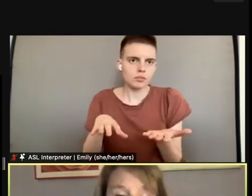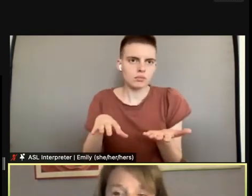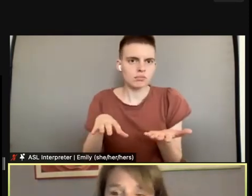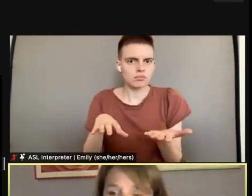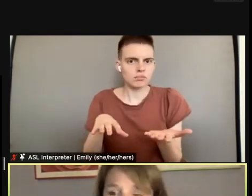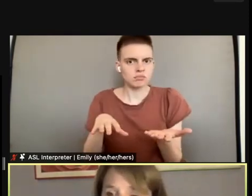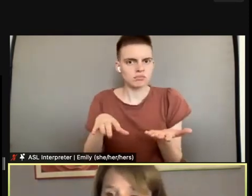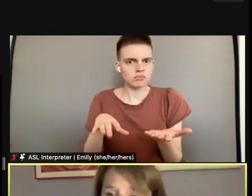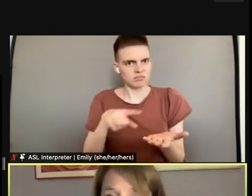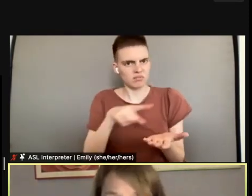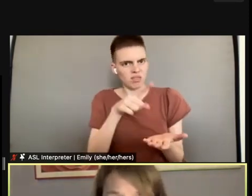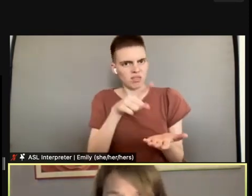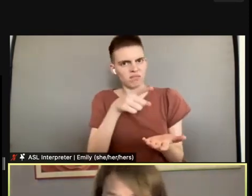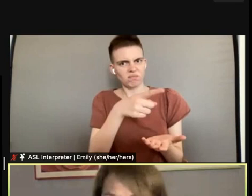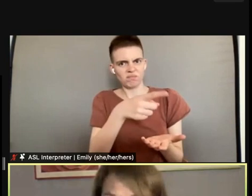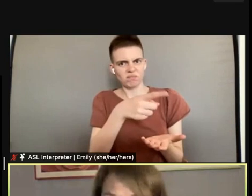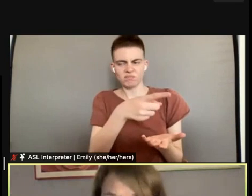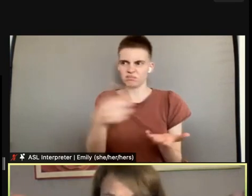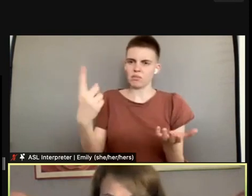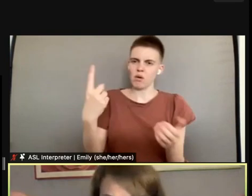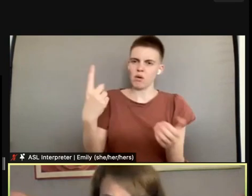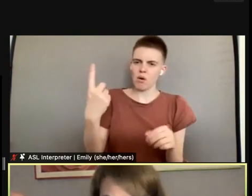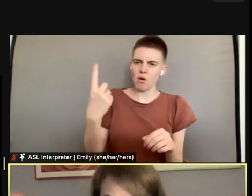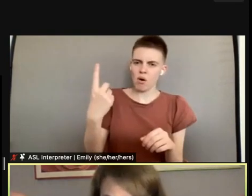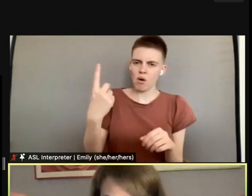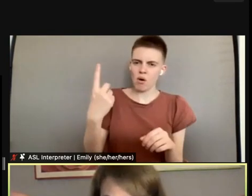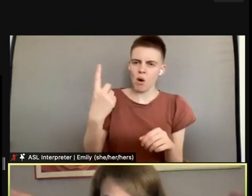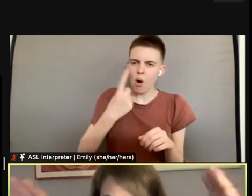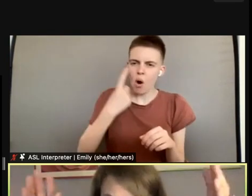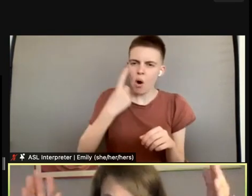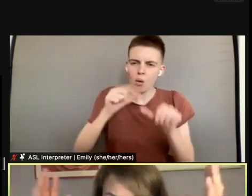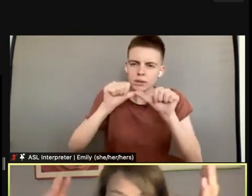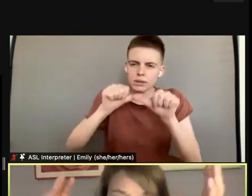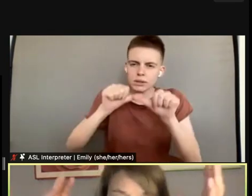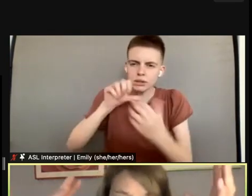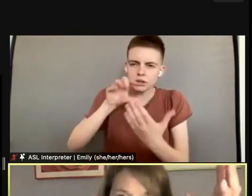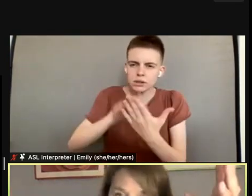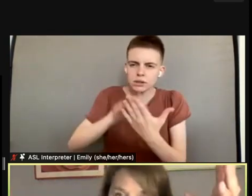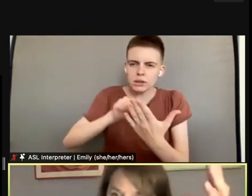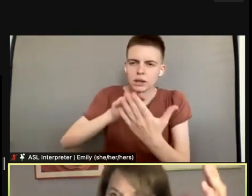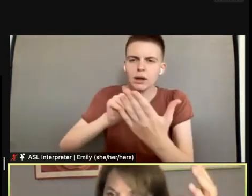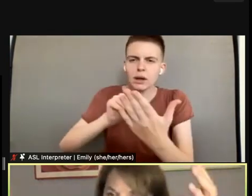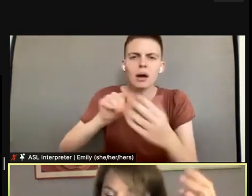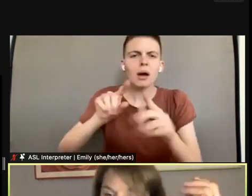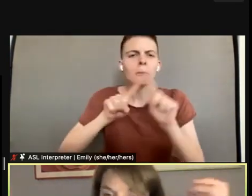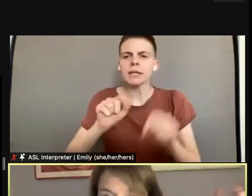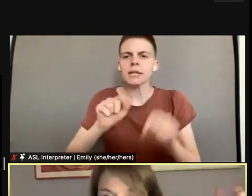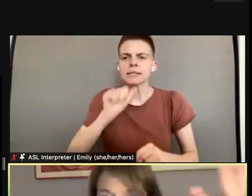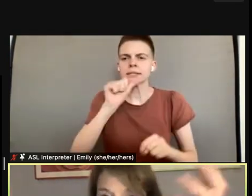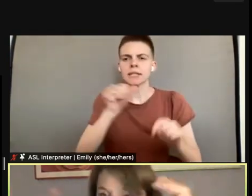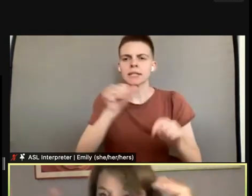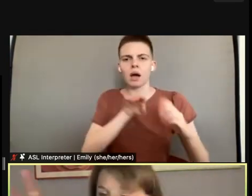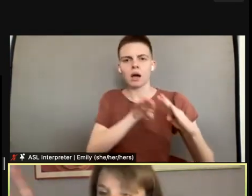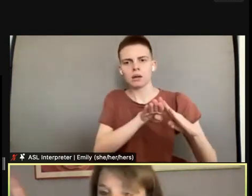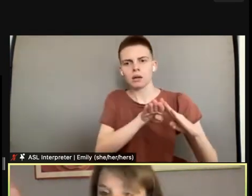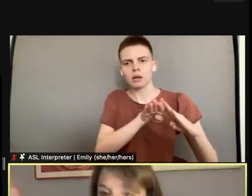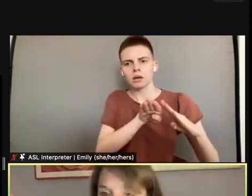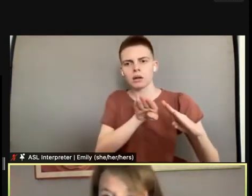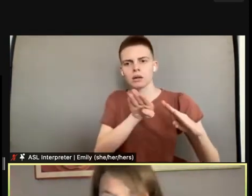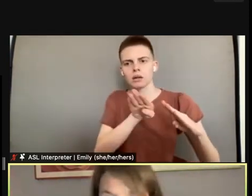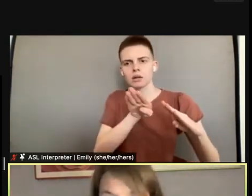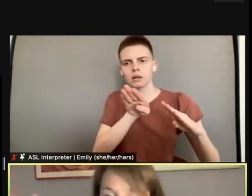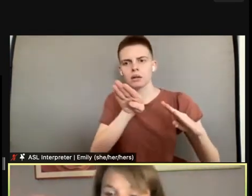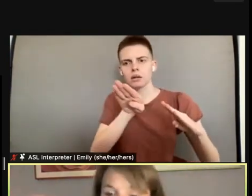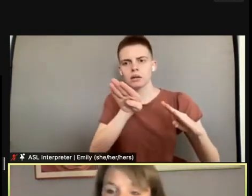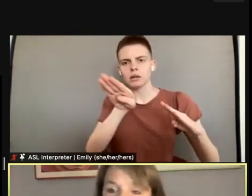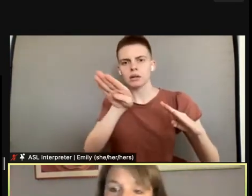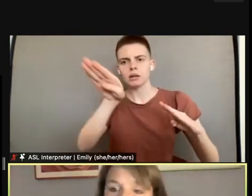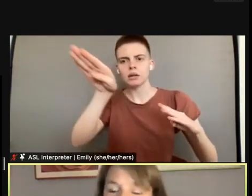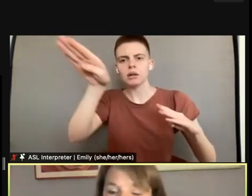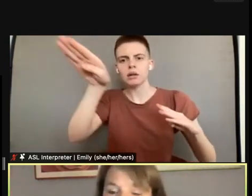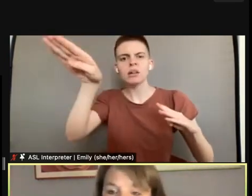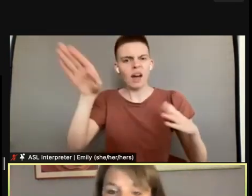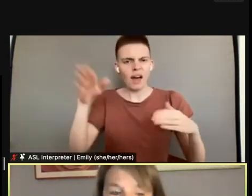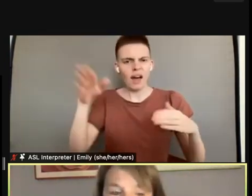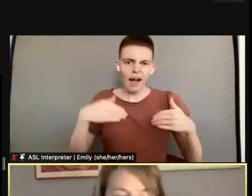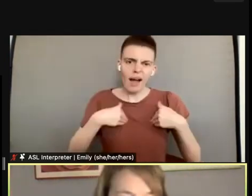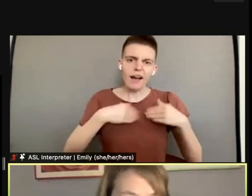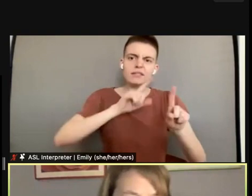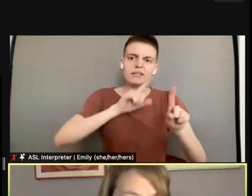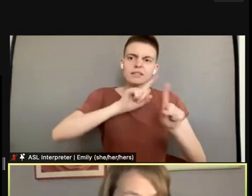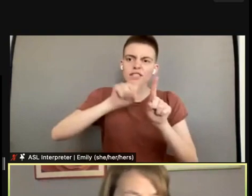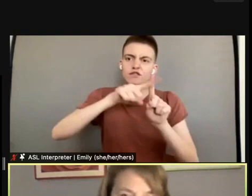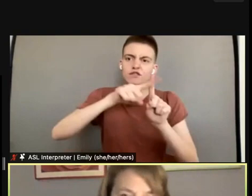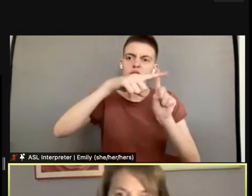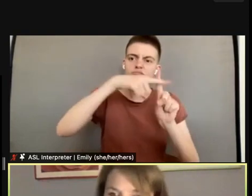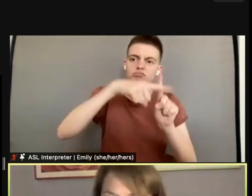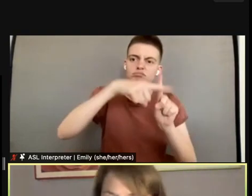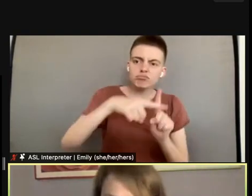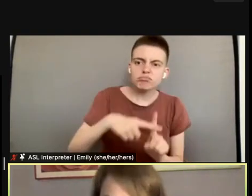learning at this sort of like in this straight line of direction, we see that they have these strengths and needs and that there are